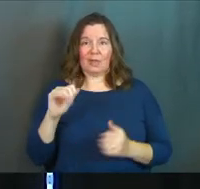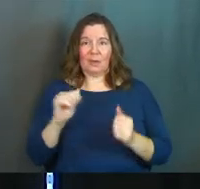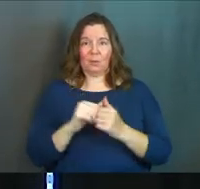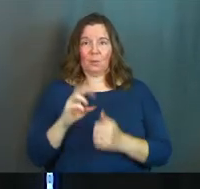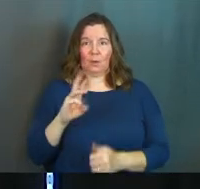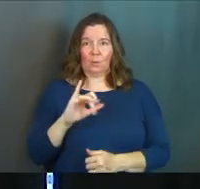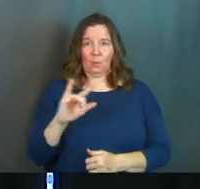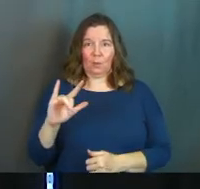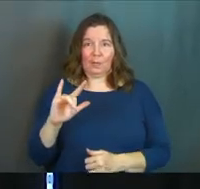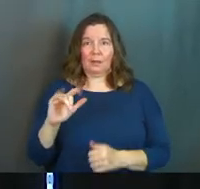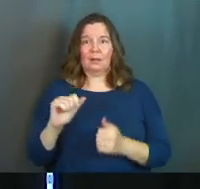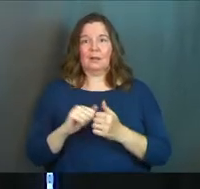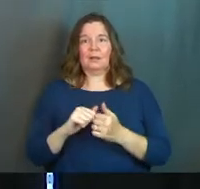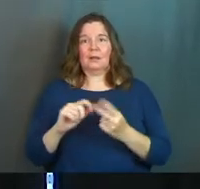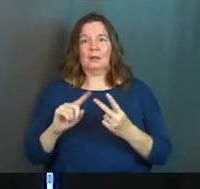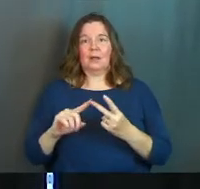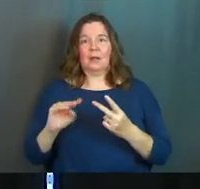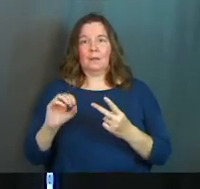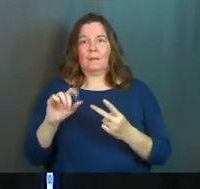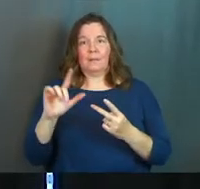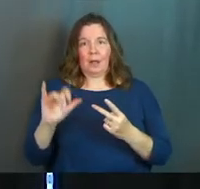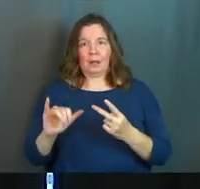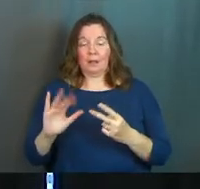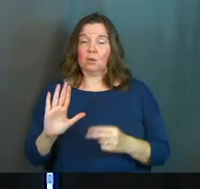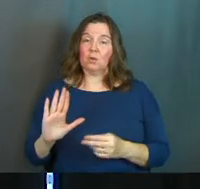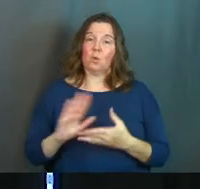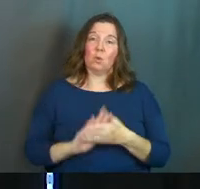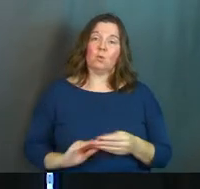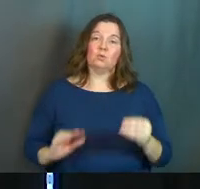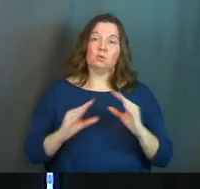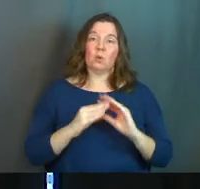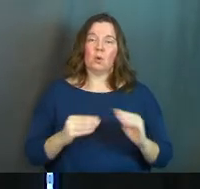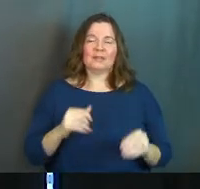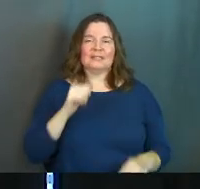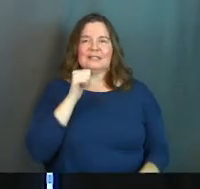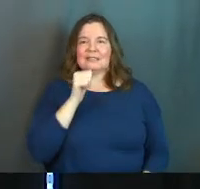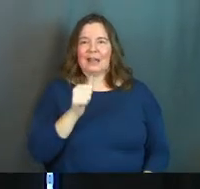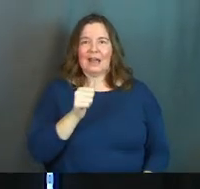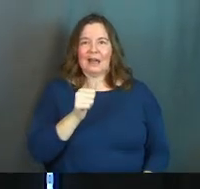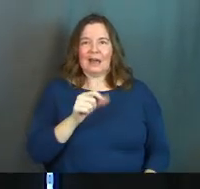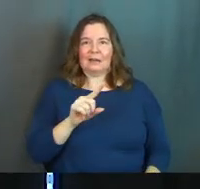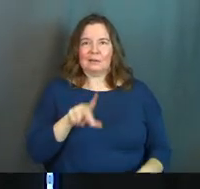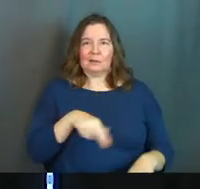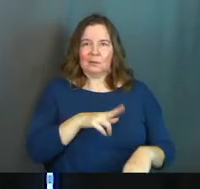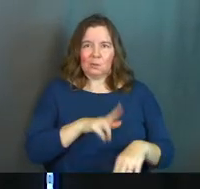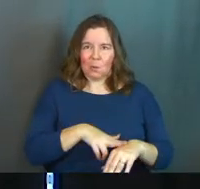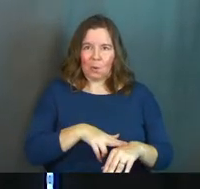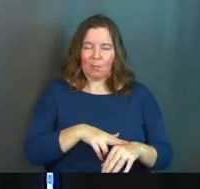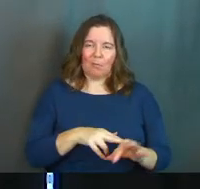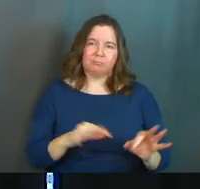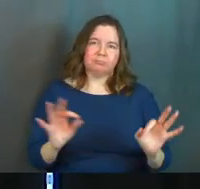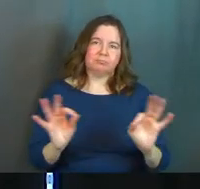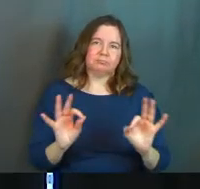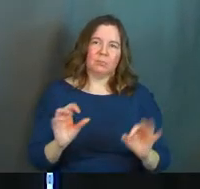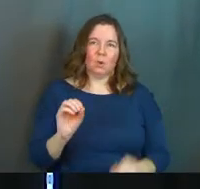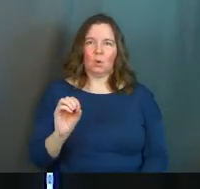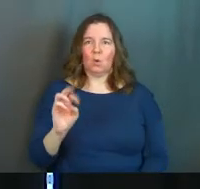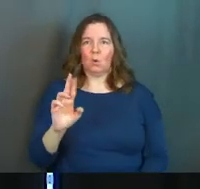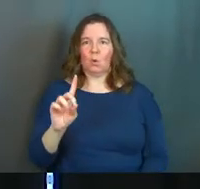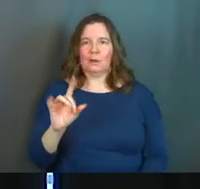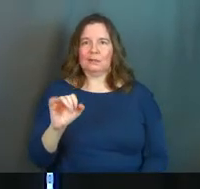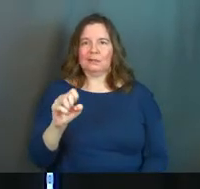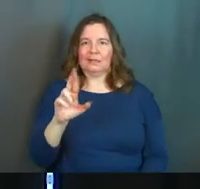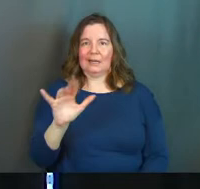with Will's and with Molly's. Your story, let me just say this, it's not ordinary. Some of you think that your story's ordinary. It's